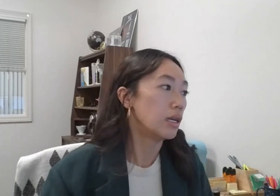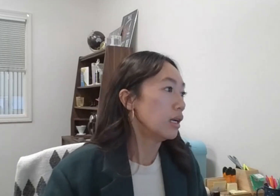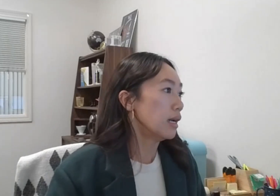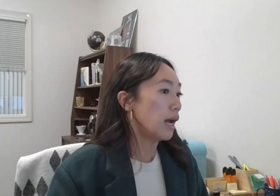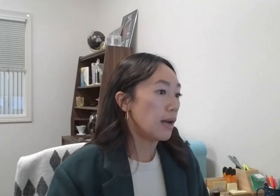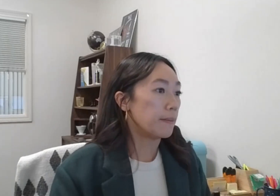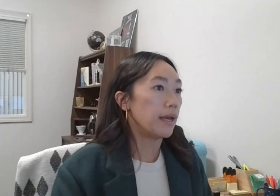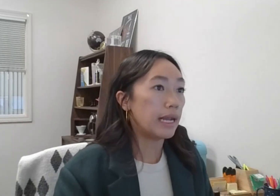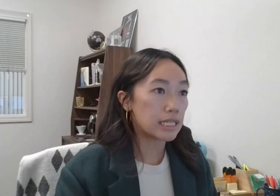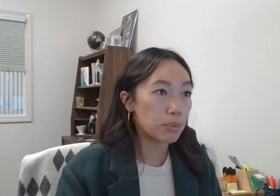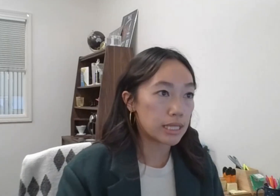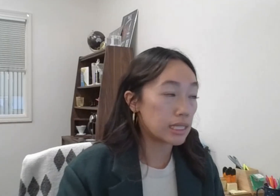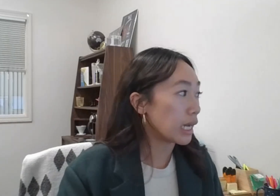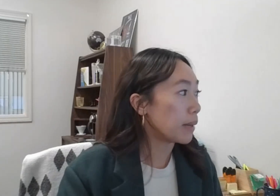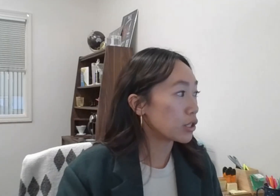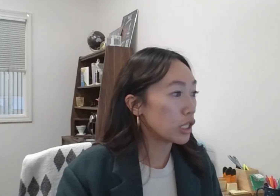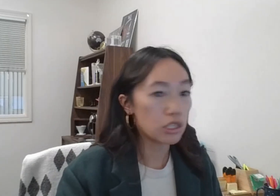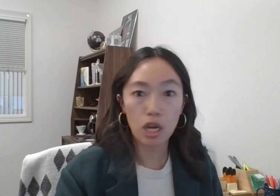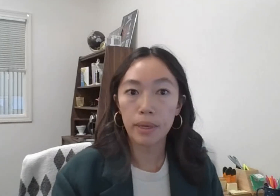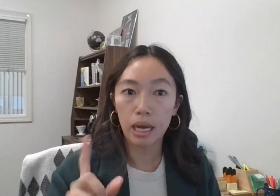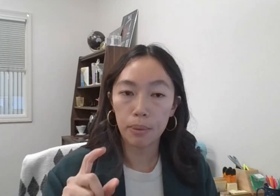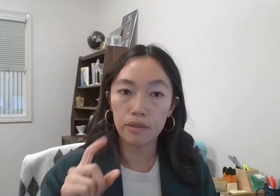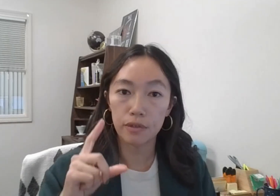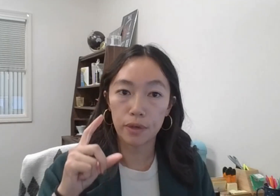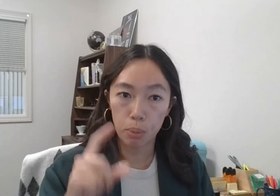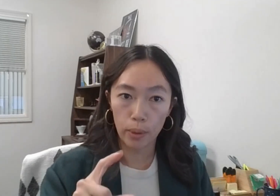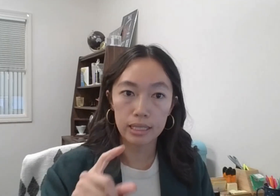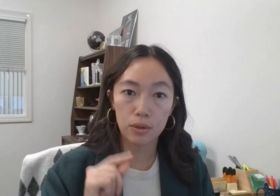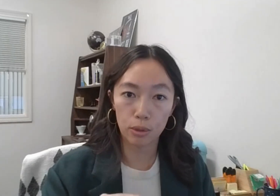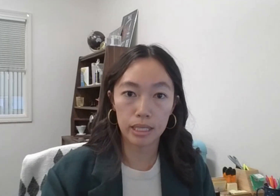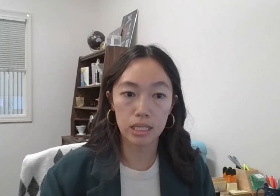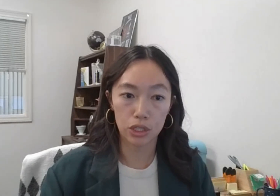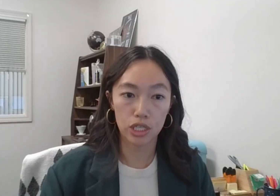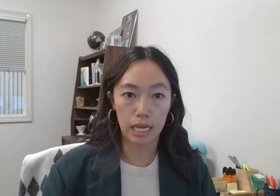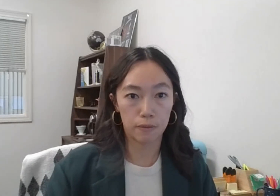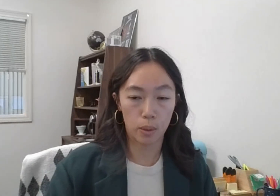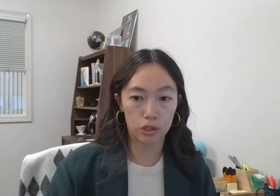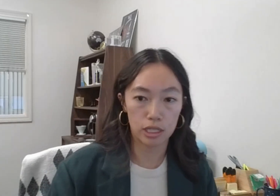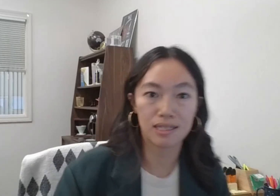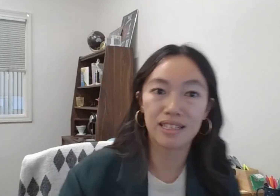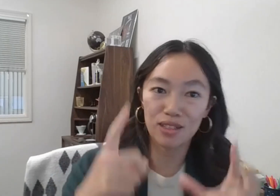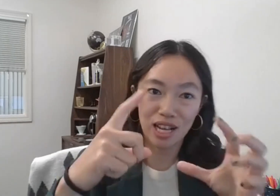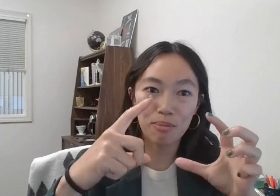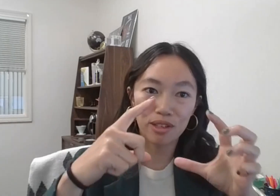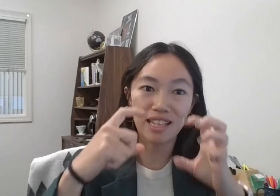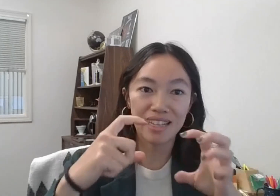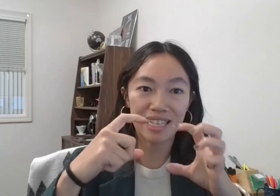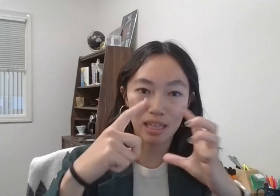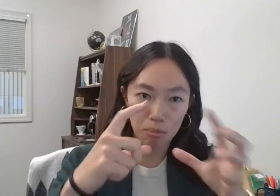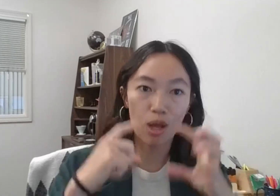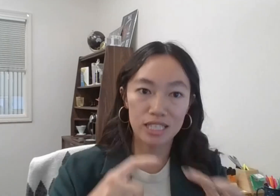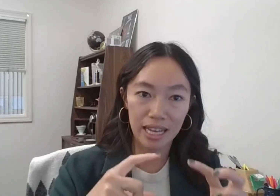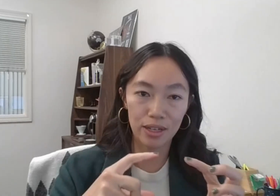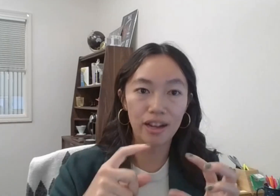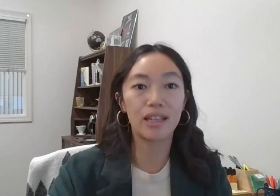on. And as I'm presenting, I'm actually going to stop at a couple of different points through the presentation to ask for questions, because there's a couple of slides